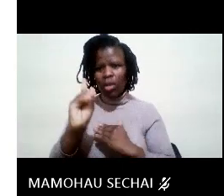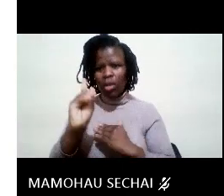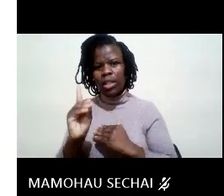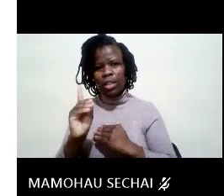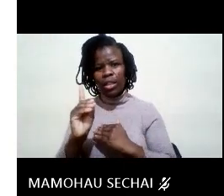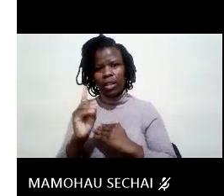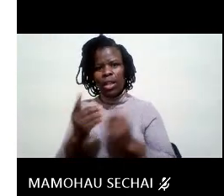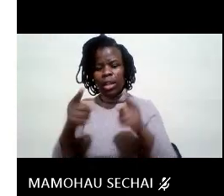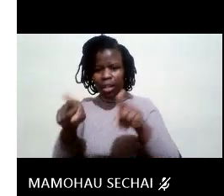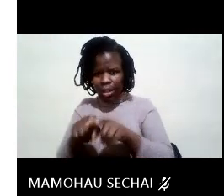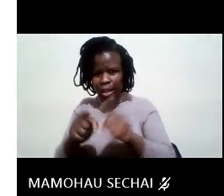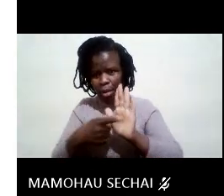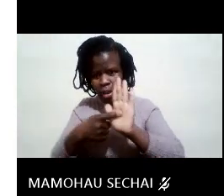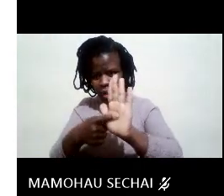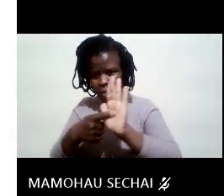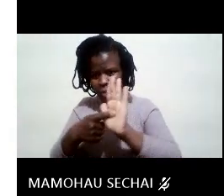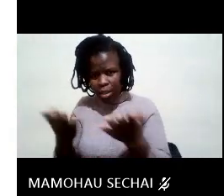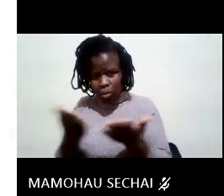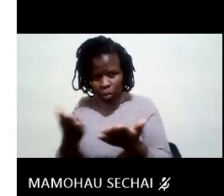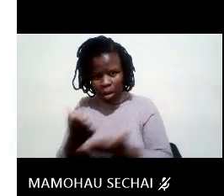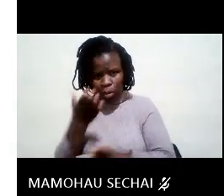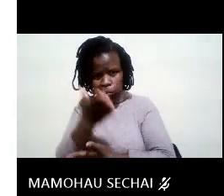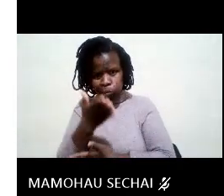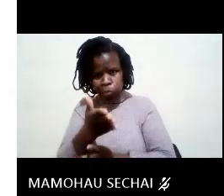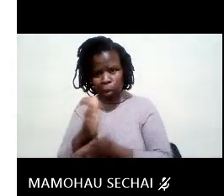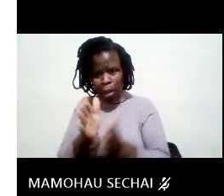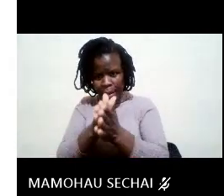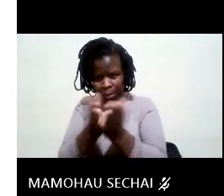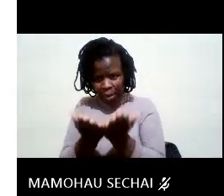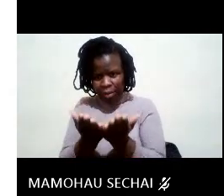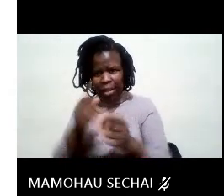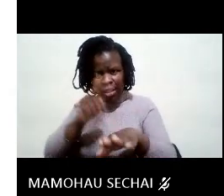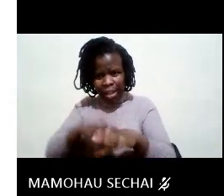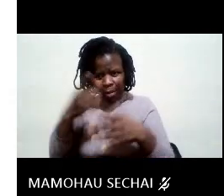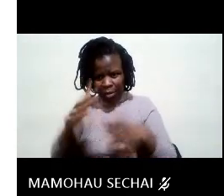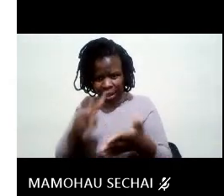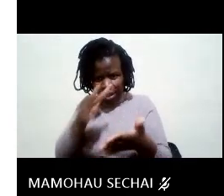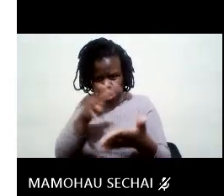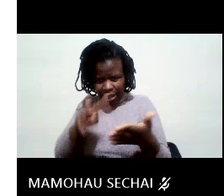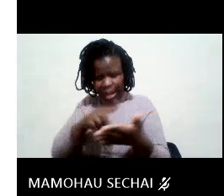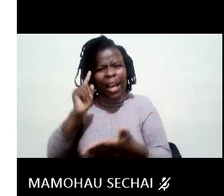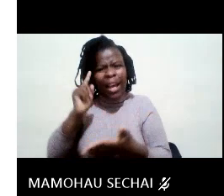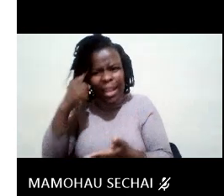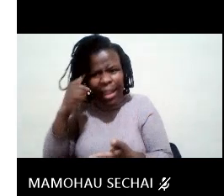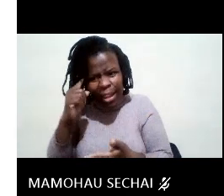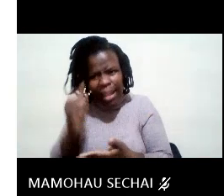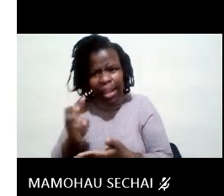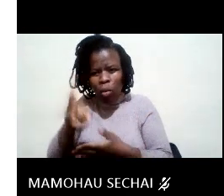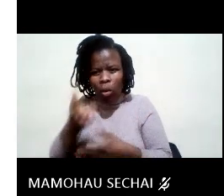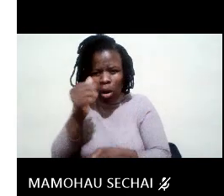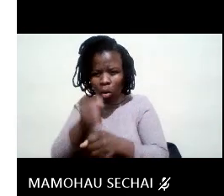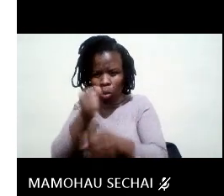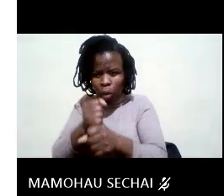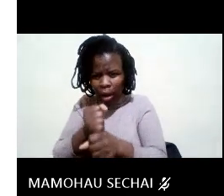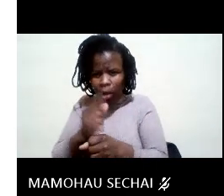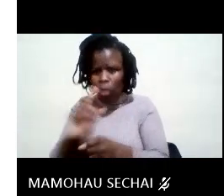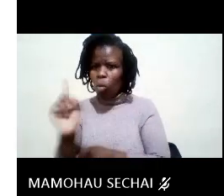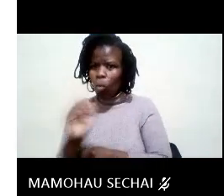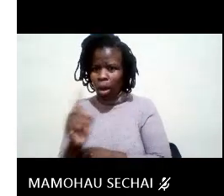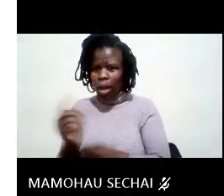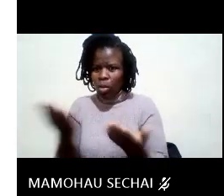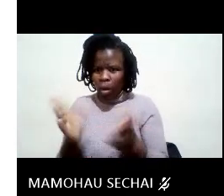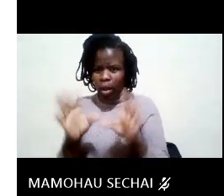reflecting on those in this Padlet. When you finish reading them, what do you think would work in your setting? So you see here now,